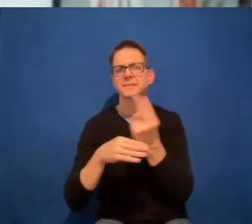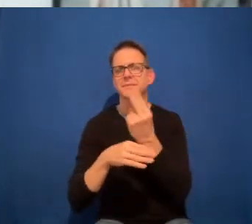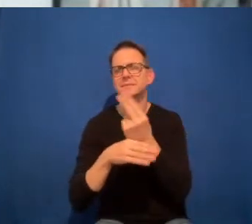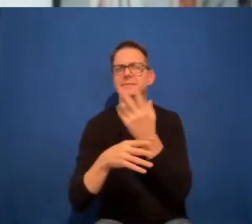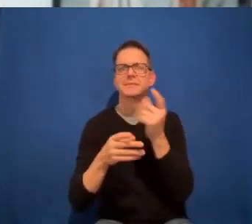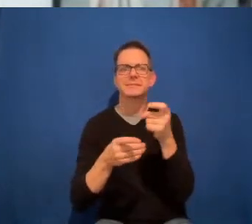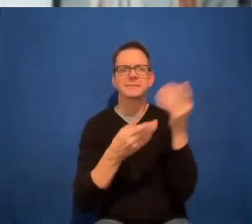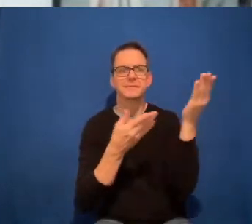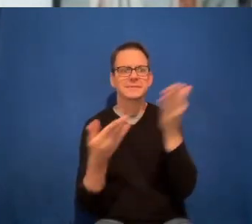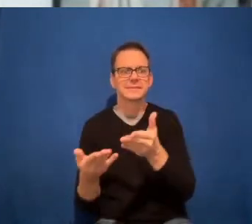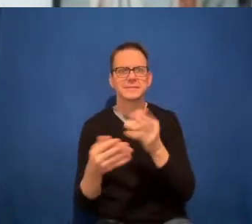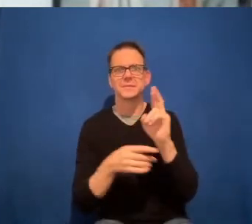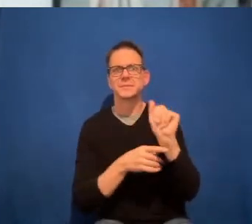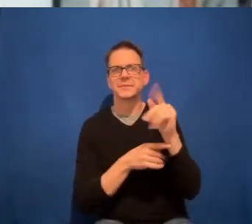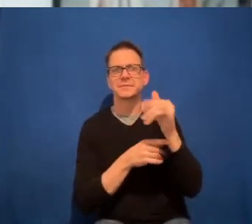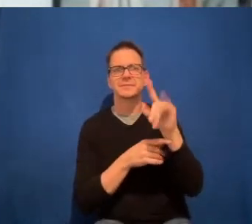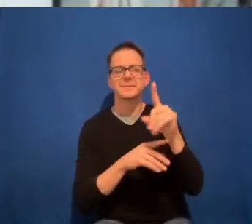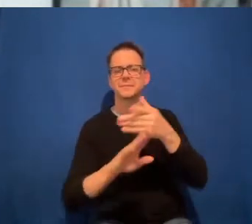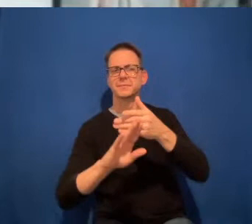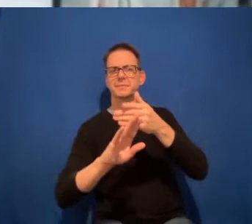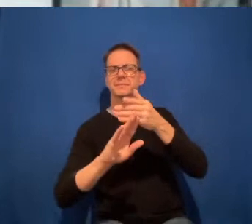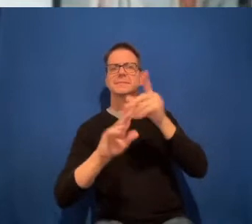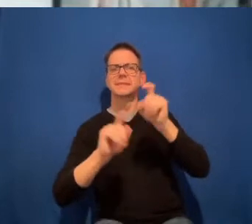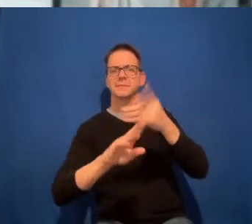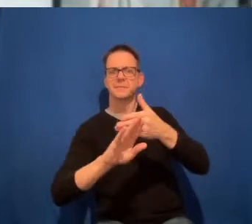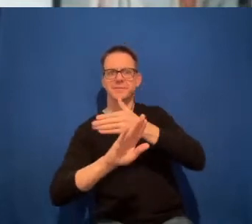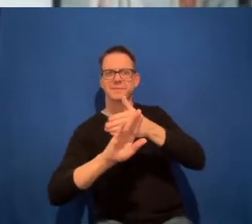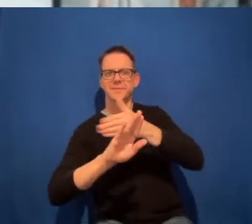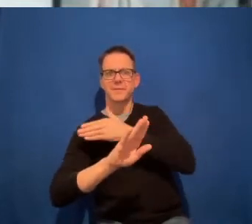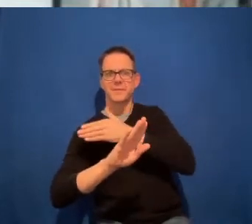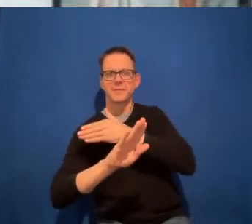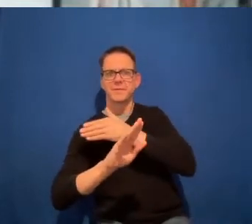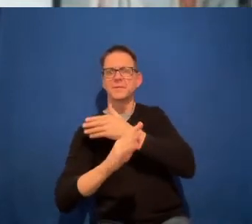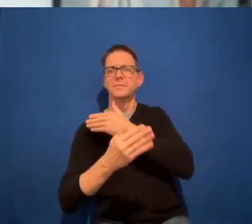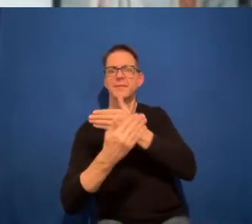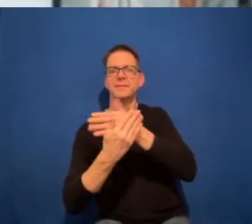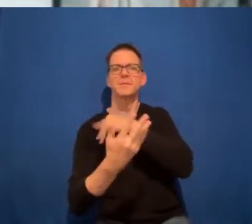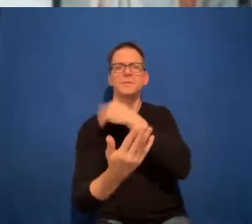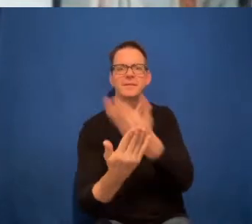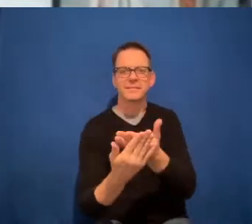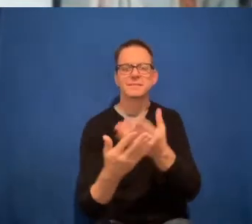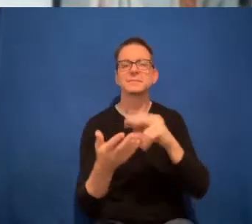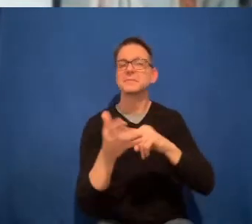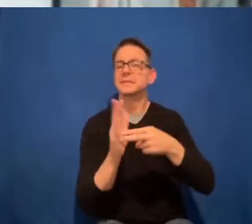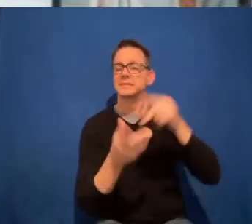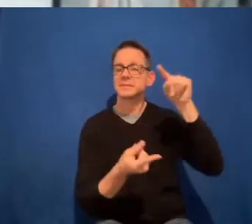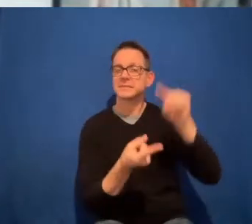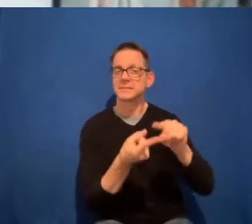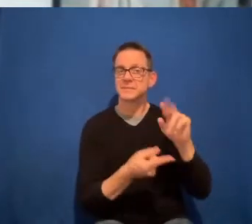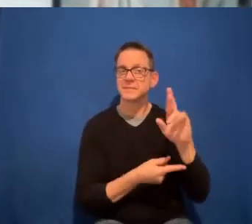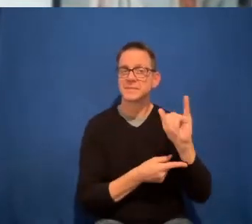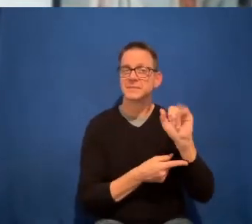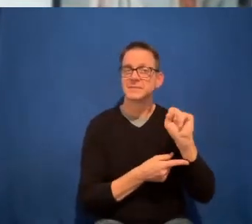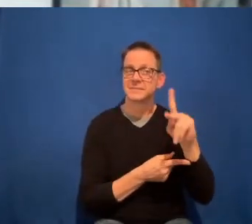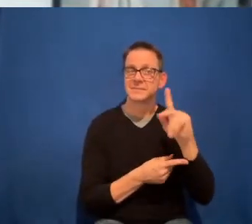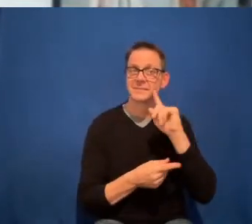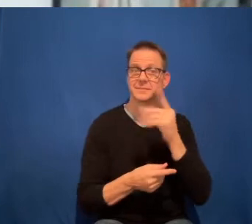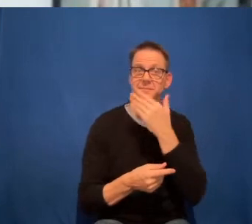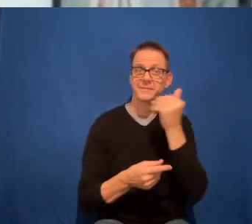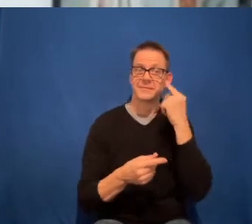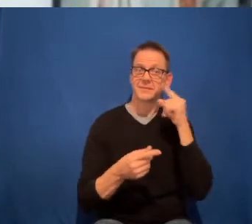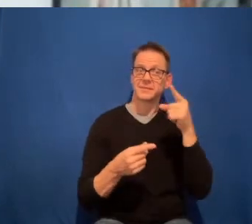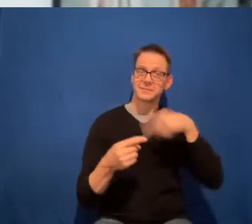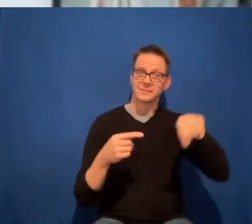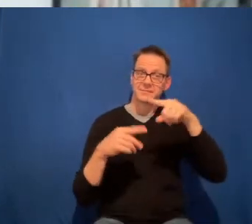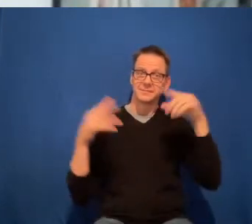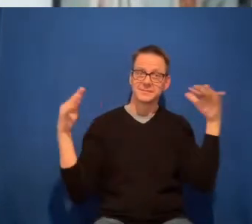before that event, you could really decrease the amount of risk, especially if everybody attending that event was double vaccinated.